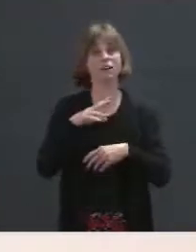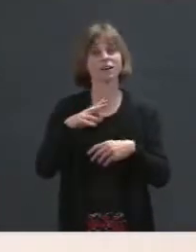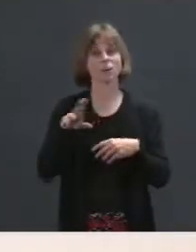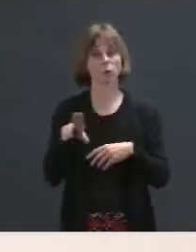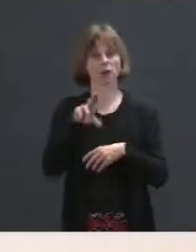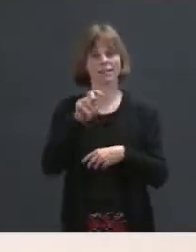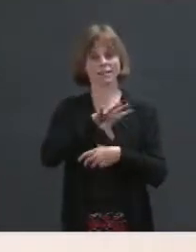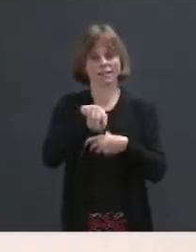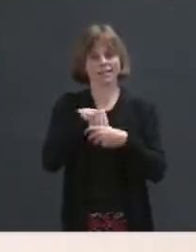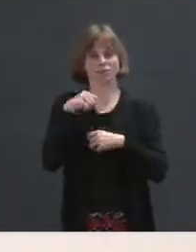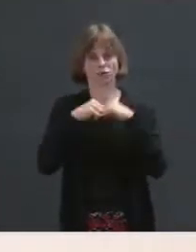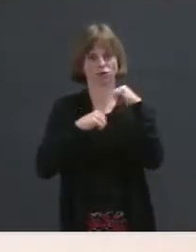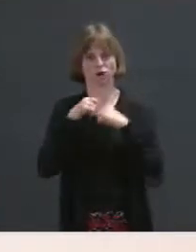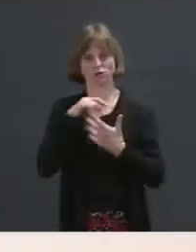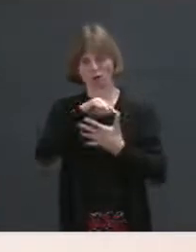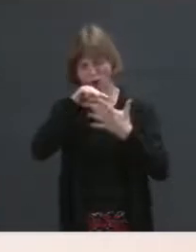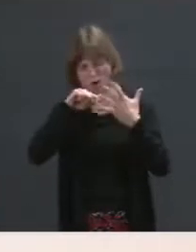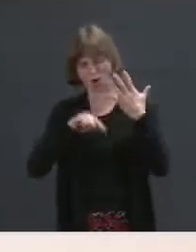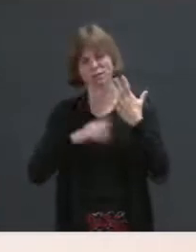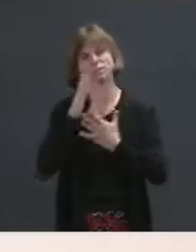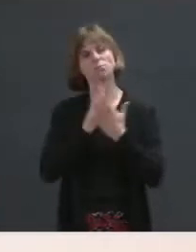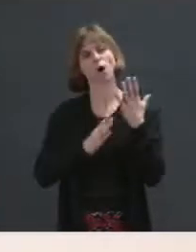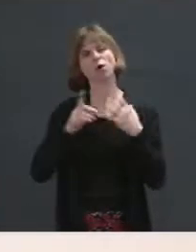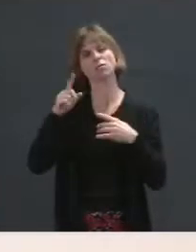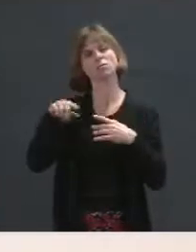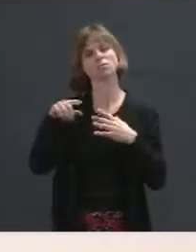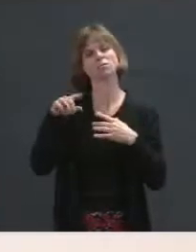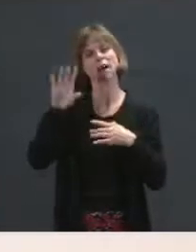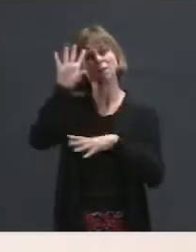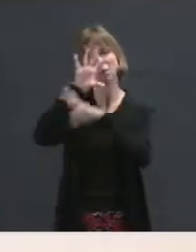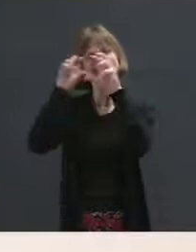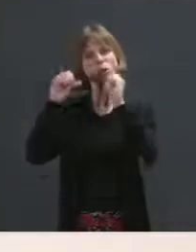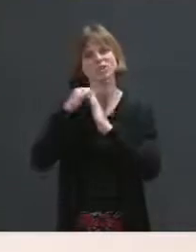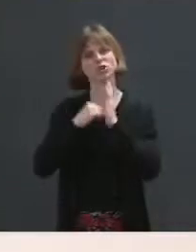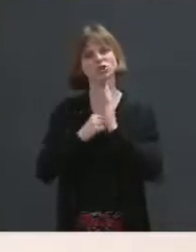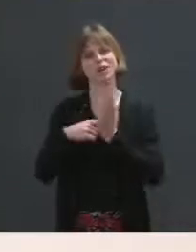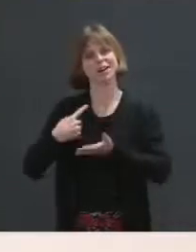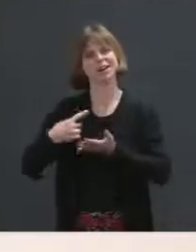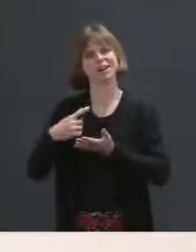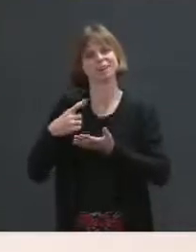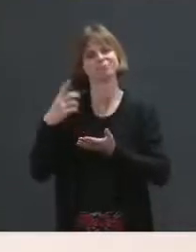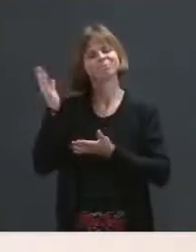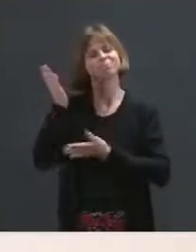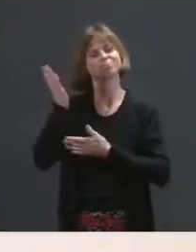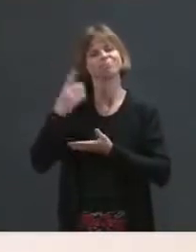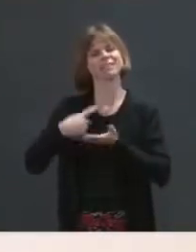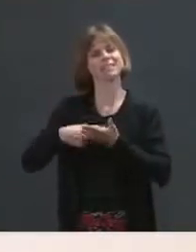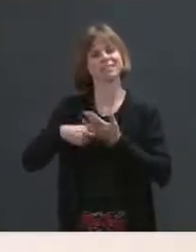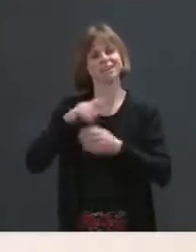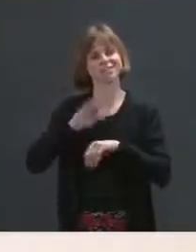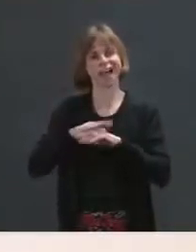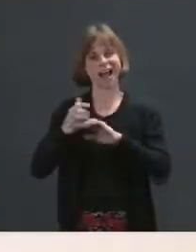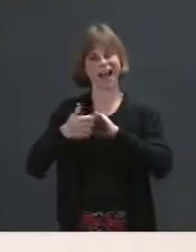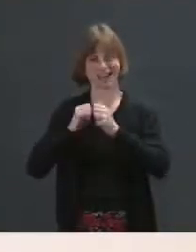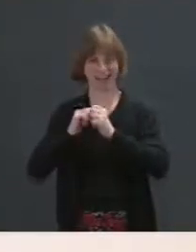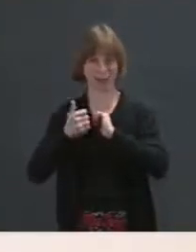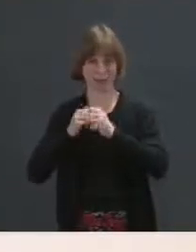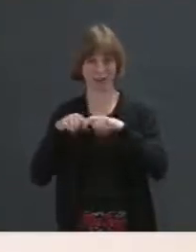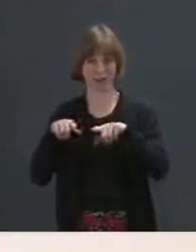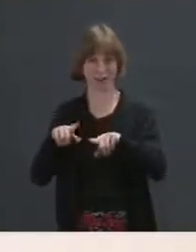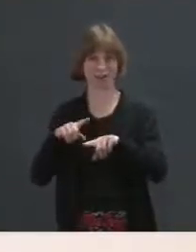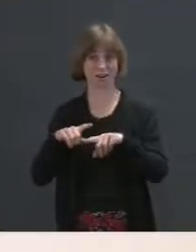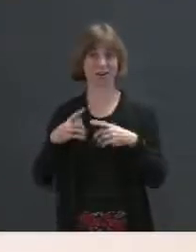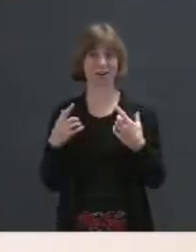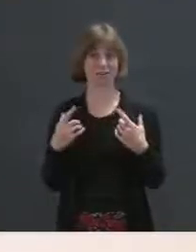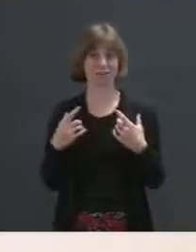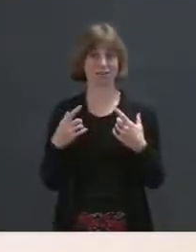components of the president's agenda that he talked about on the campaign trail and is certainly a blueprint for what he would like to do as president. But right now,